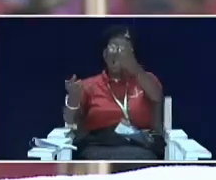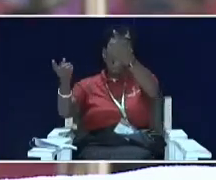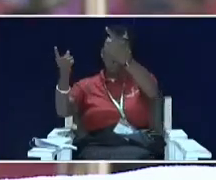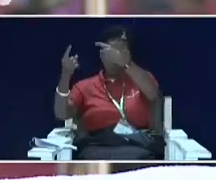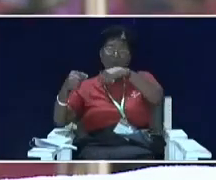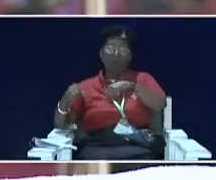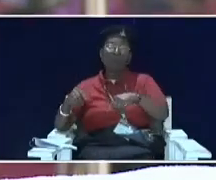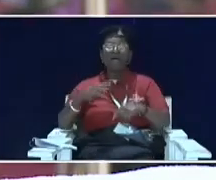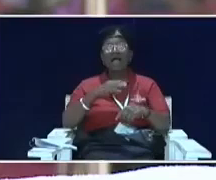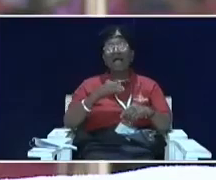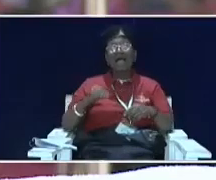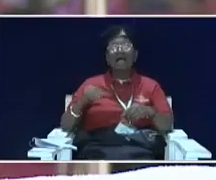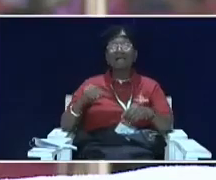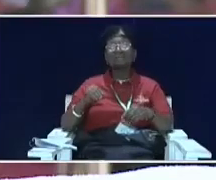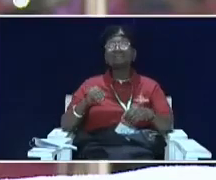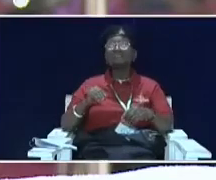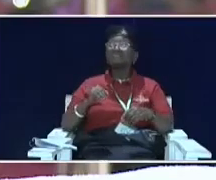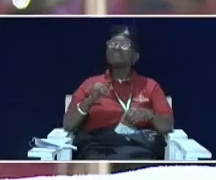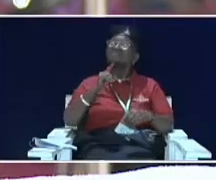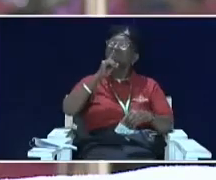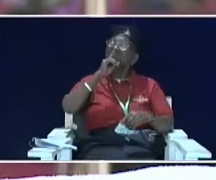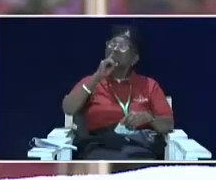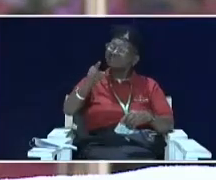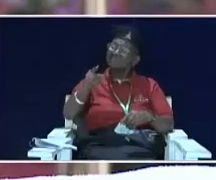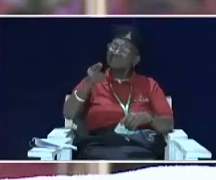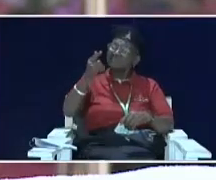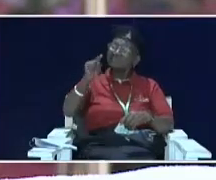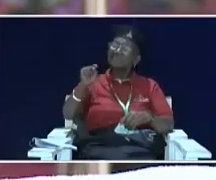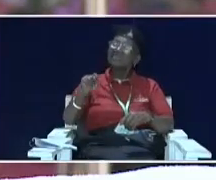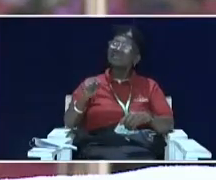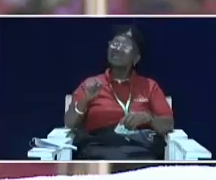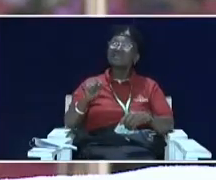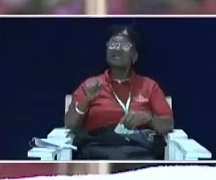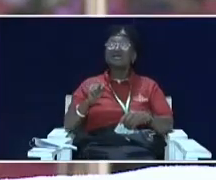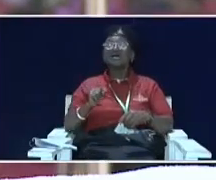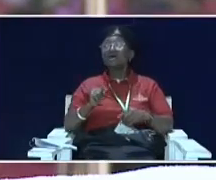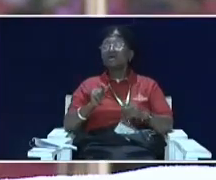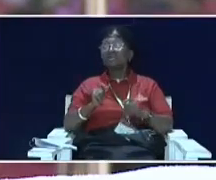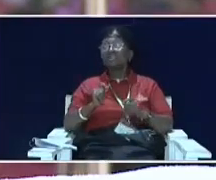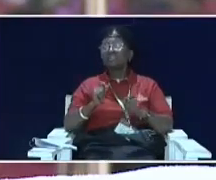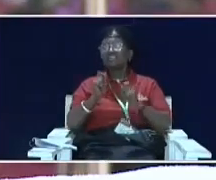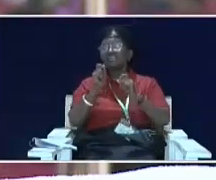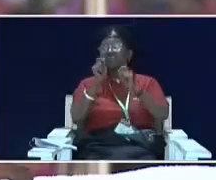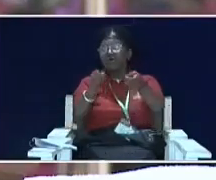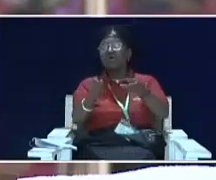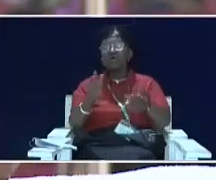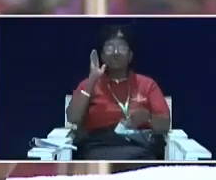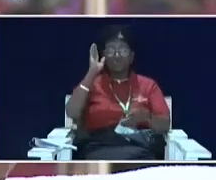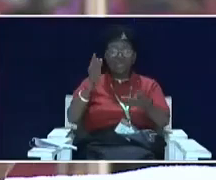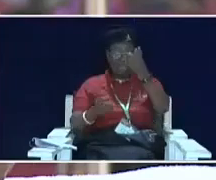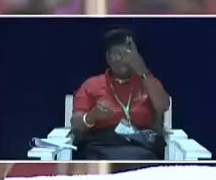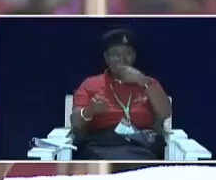And usually the reward will come in the day of trouble.